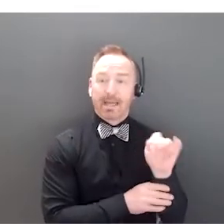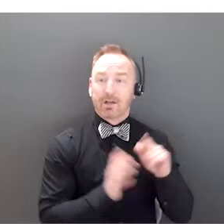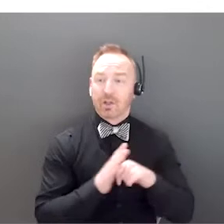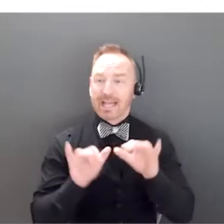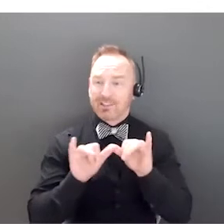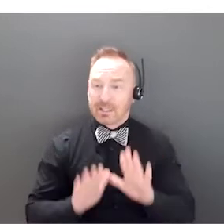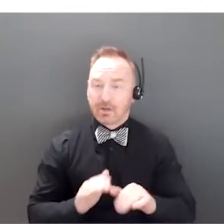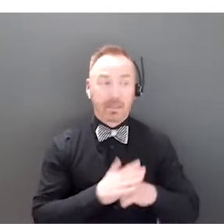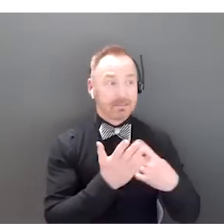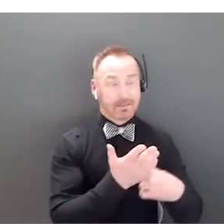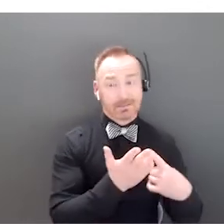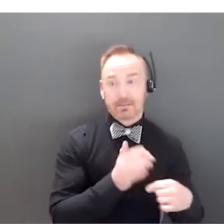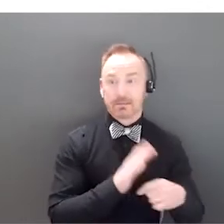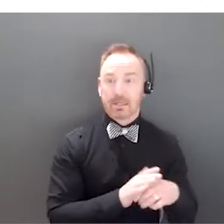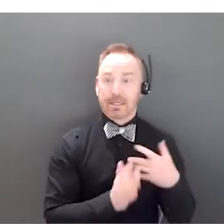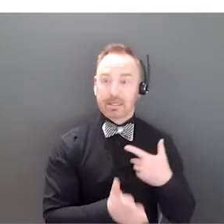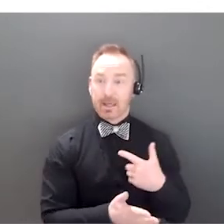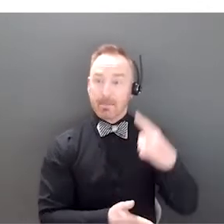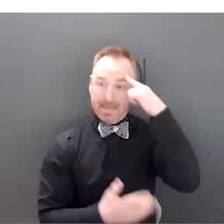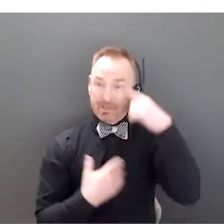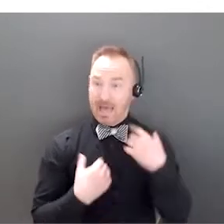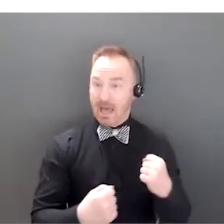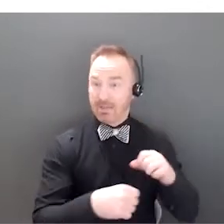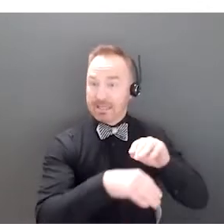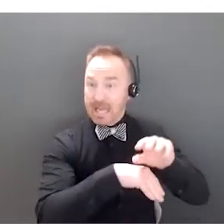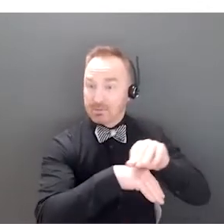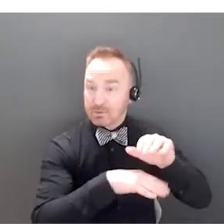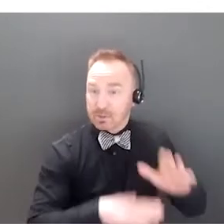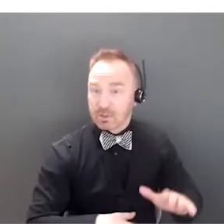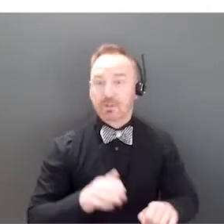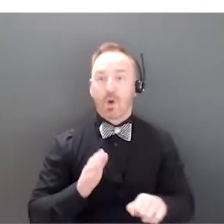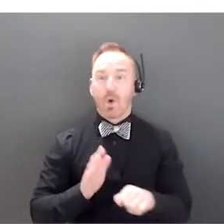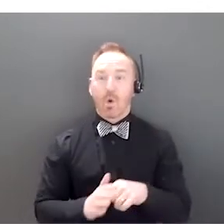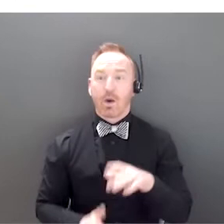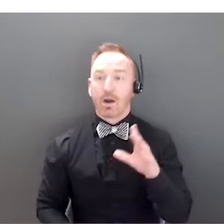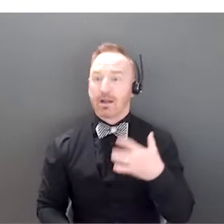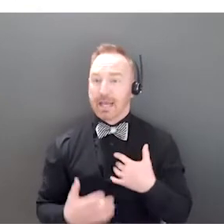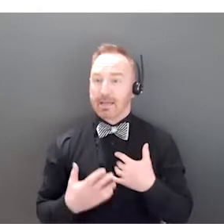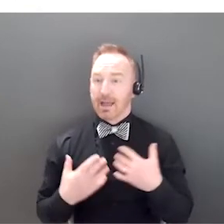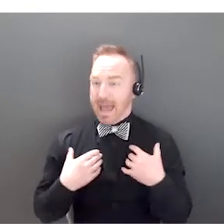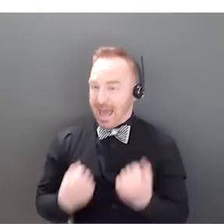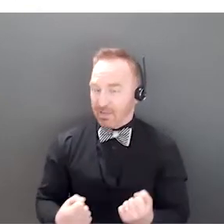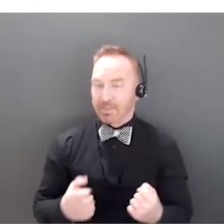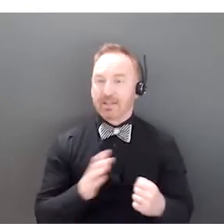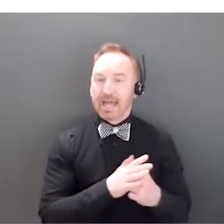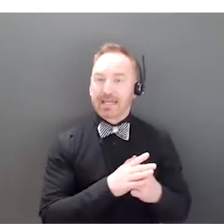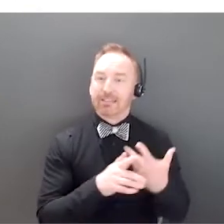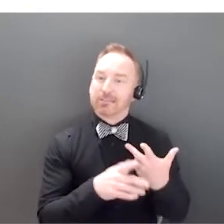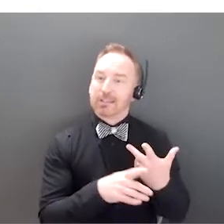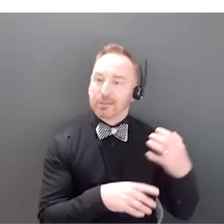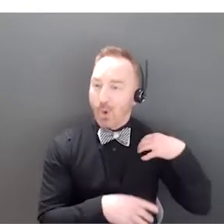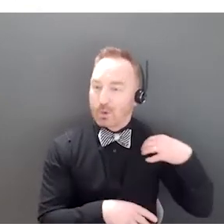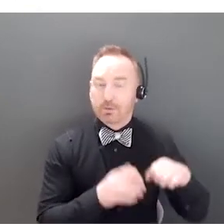in in-person service jobs like mental health counselors, sommeliers, or fitness coaches. And these represent another category of